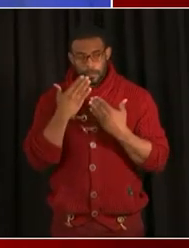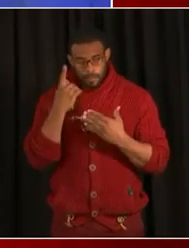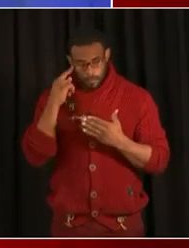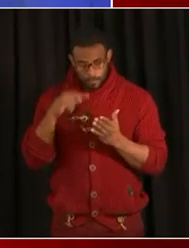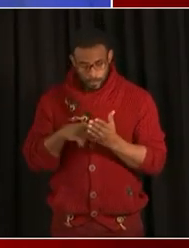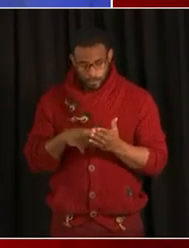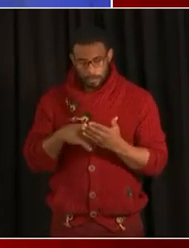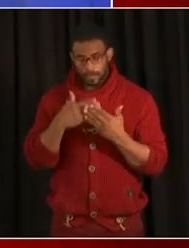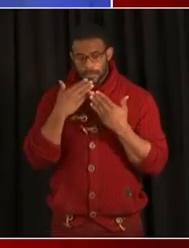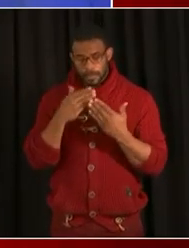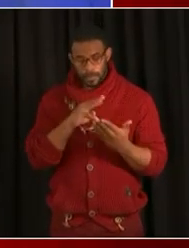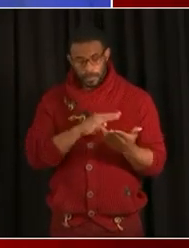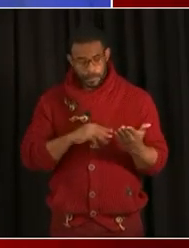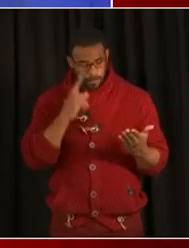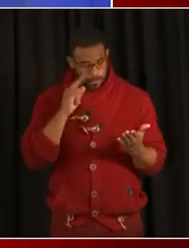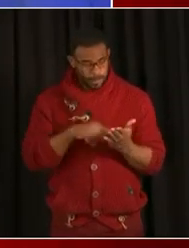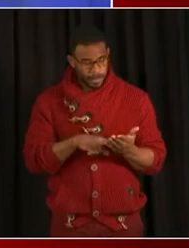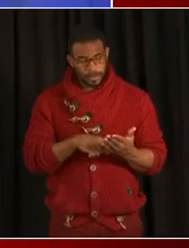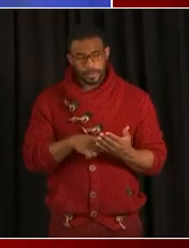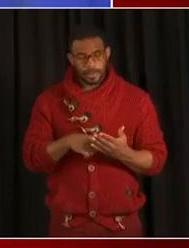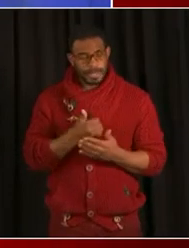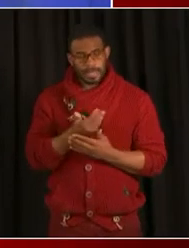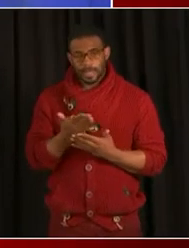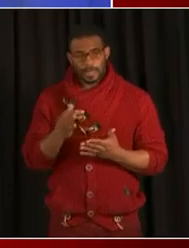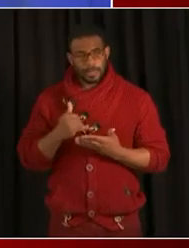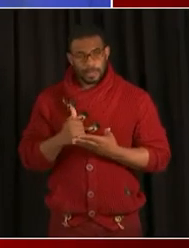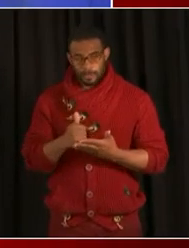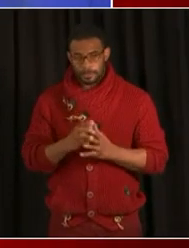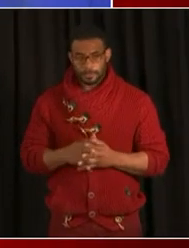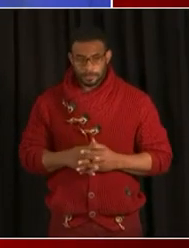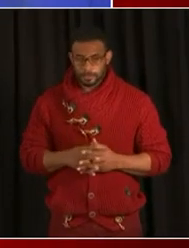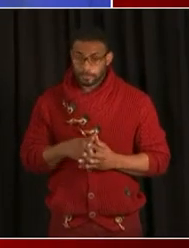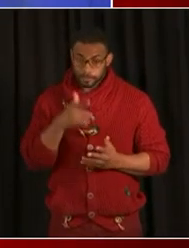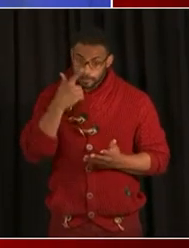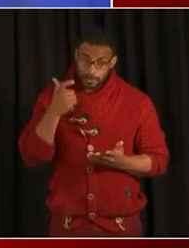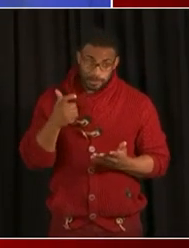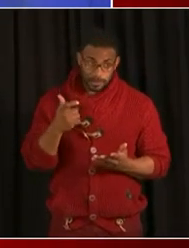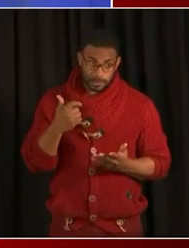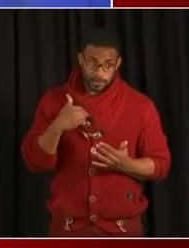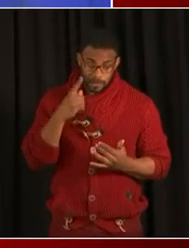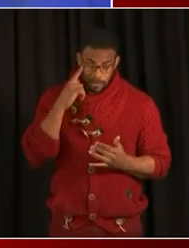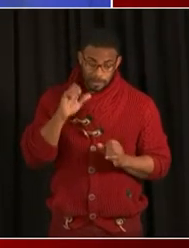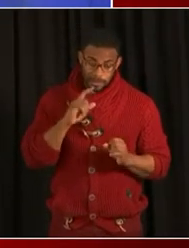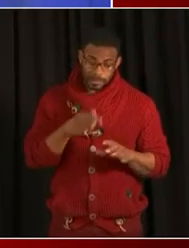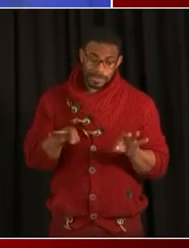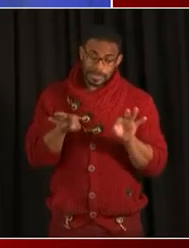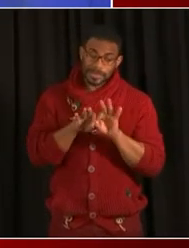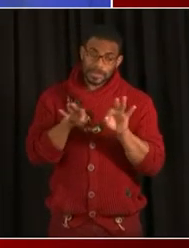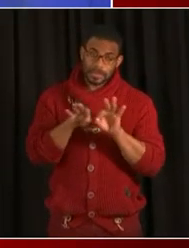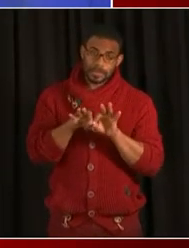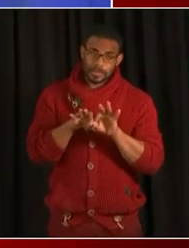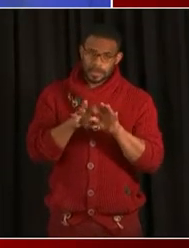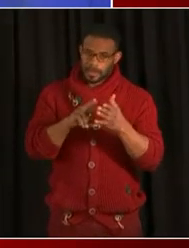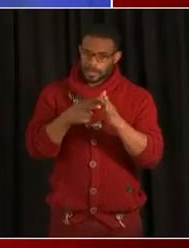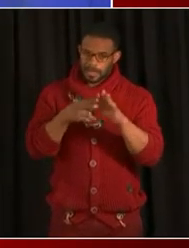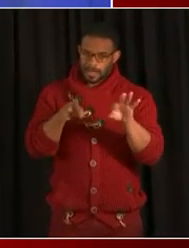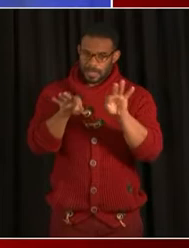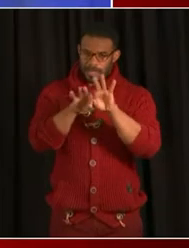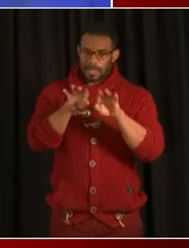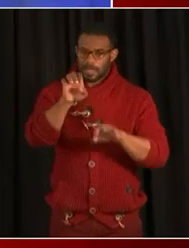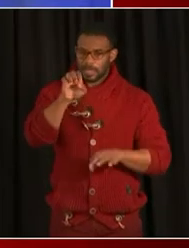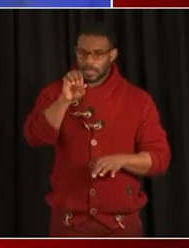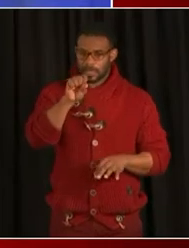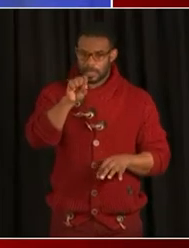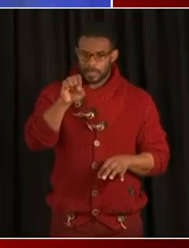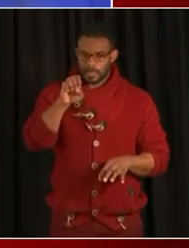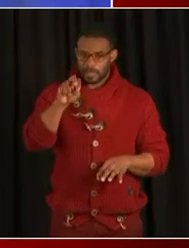thank you for this, and we thank the mayor for this and the council, because we think that it's essential for us and everyone